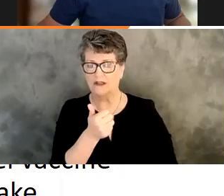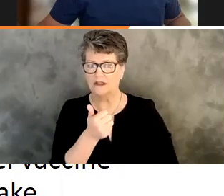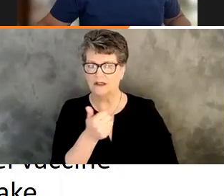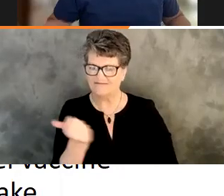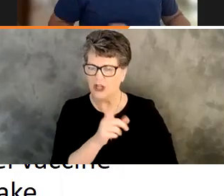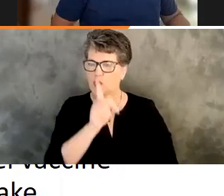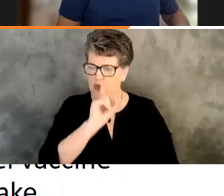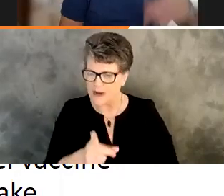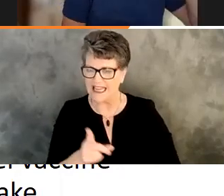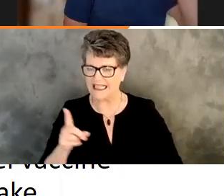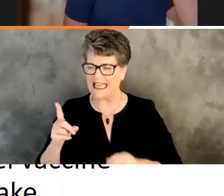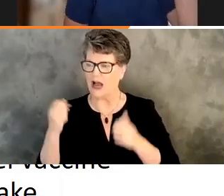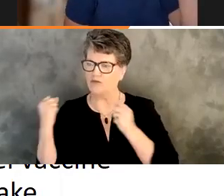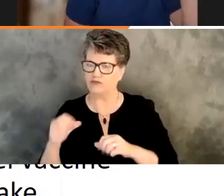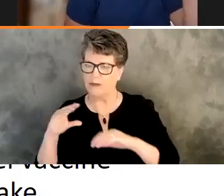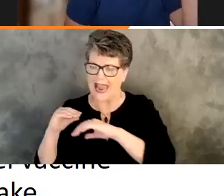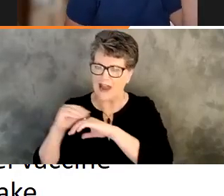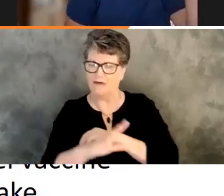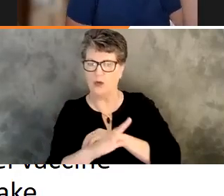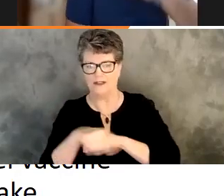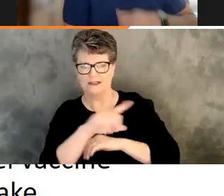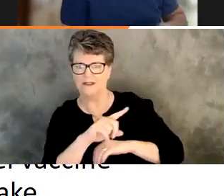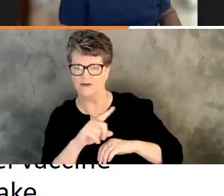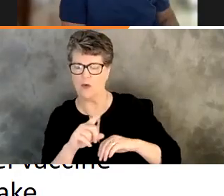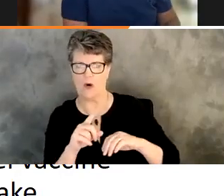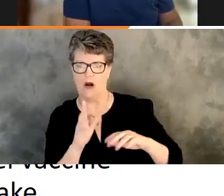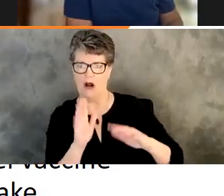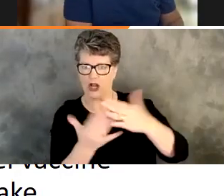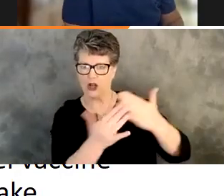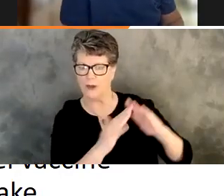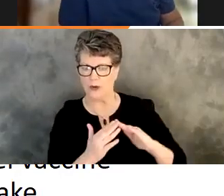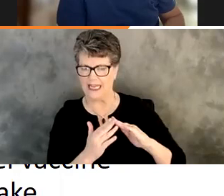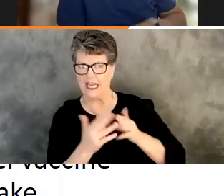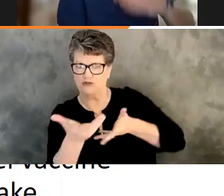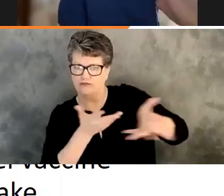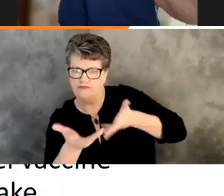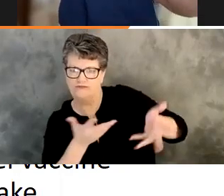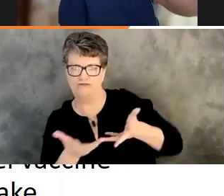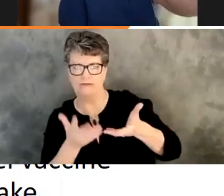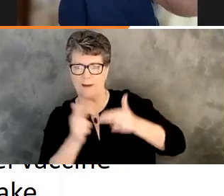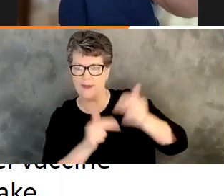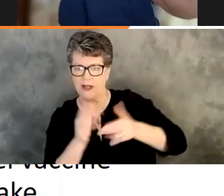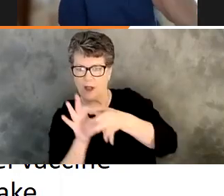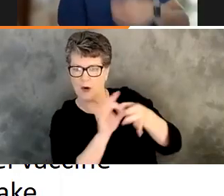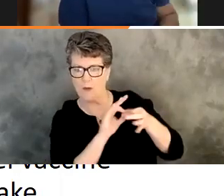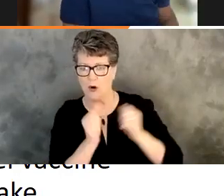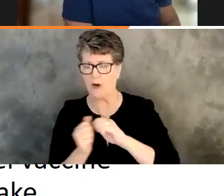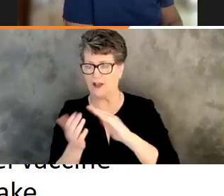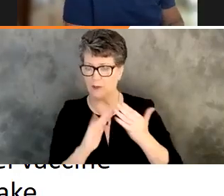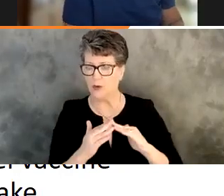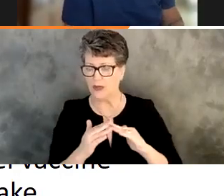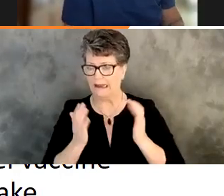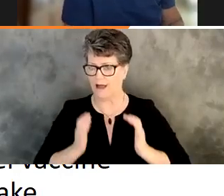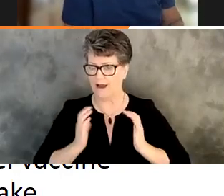the influencers and the people that have built the rapport with your clients and community at large. And so we really